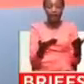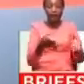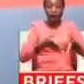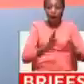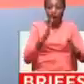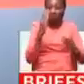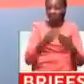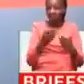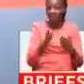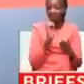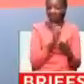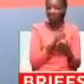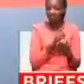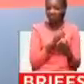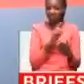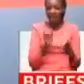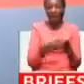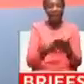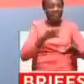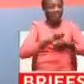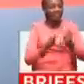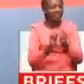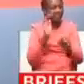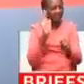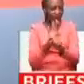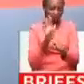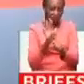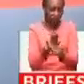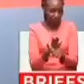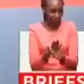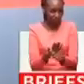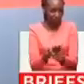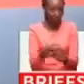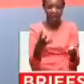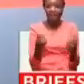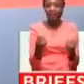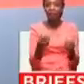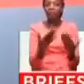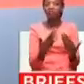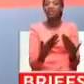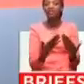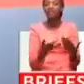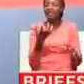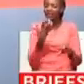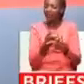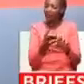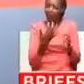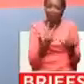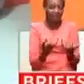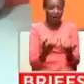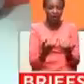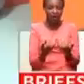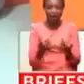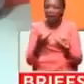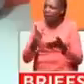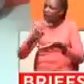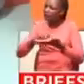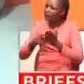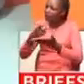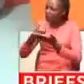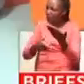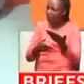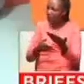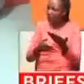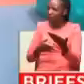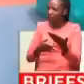know. Things that I would do ordinarily that were so easy, all of a sudden, Does that mean that you were to